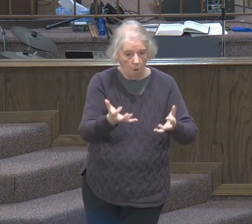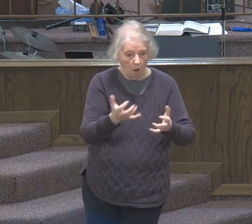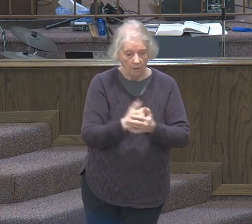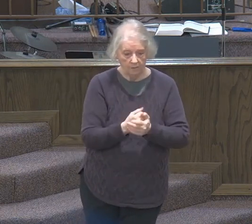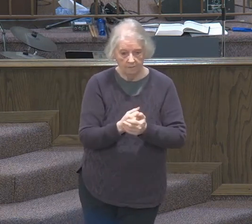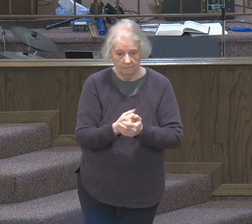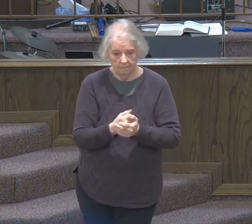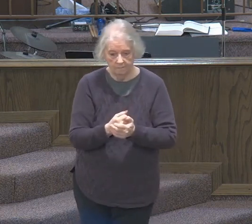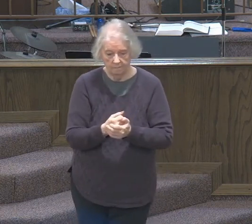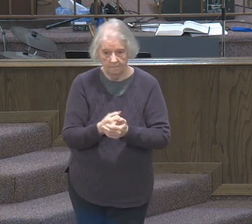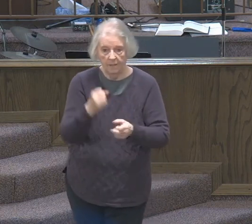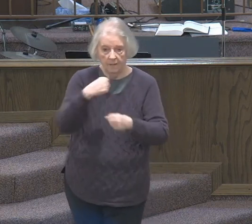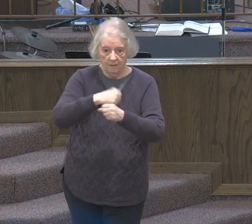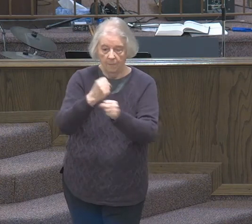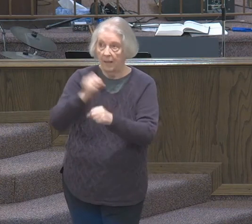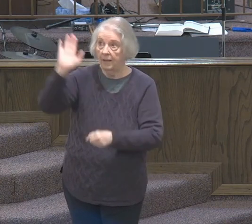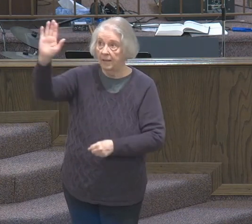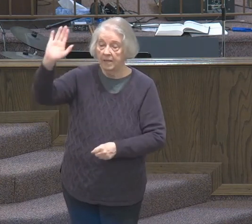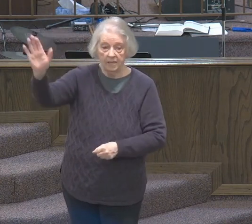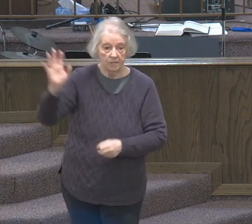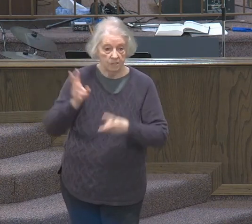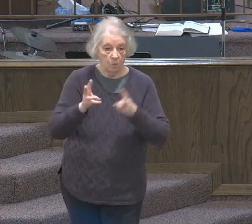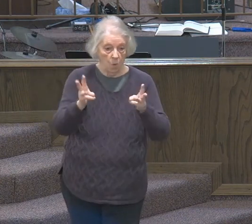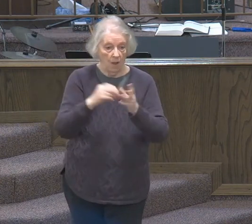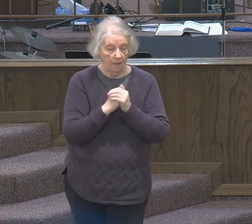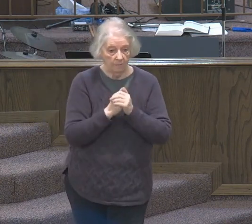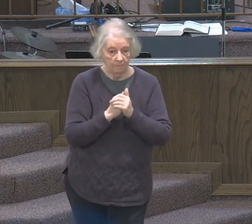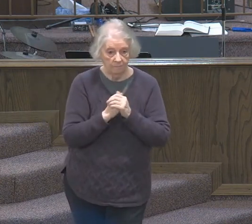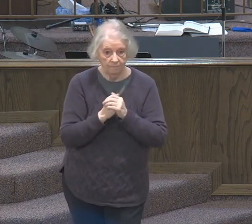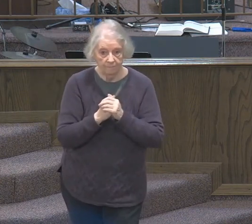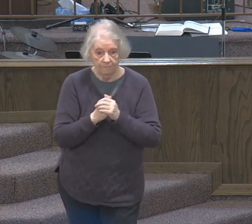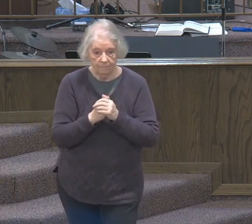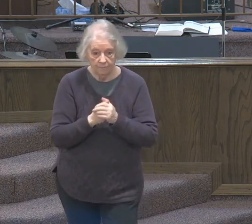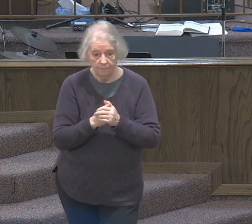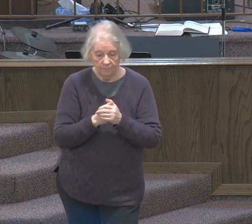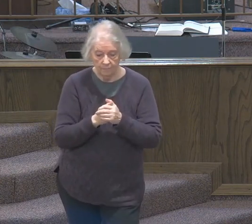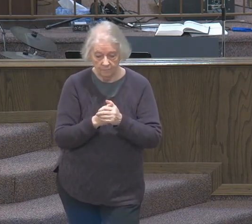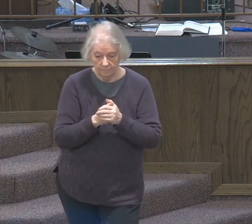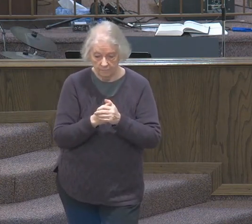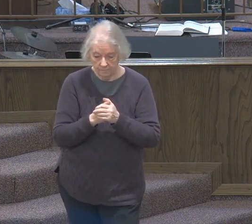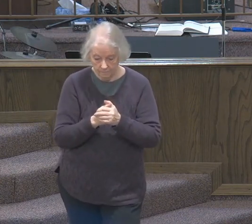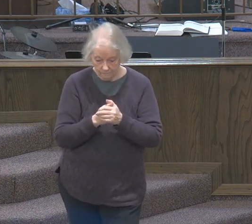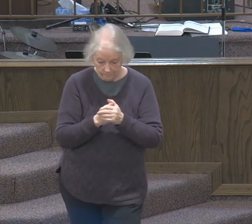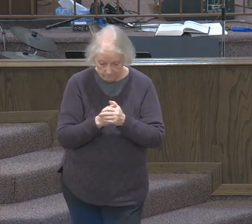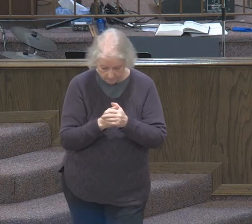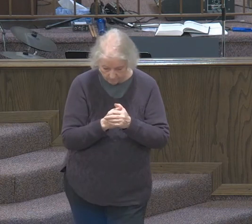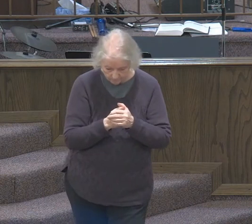Read Jeremiah 18 and read Romans 9 to get a picture of what that looks like.